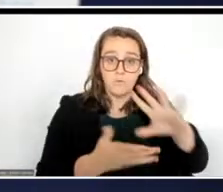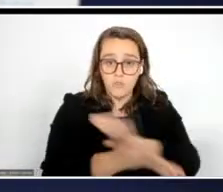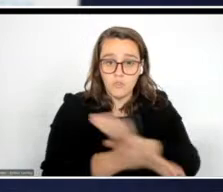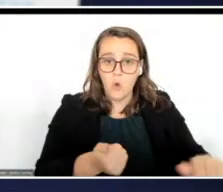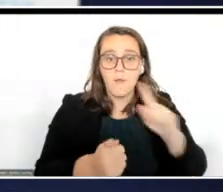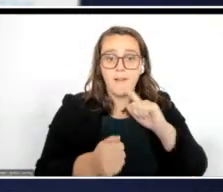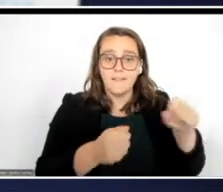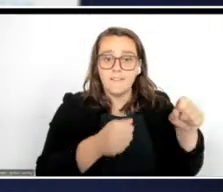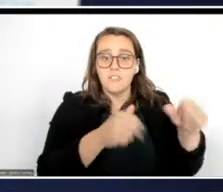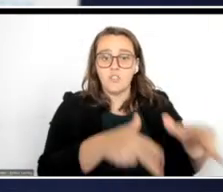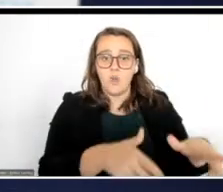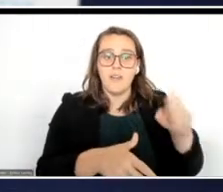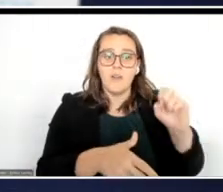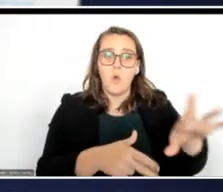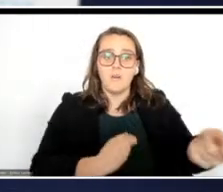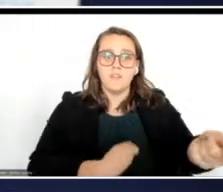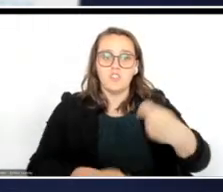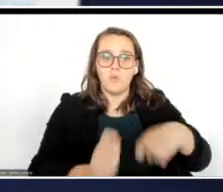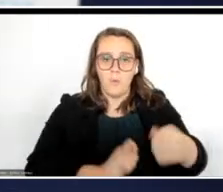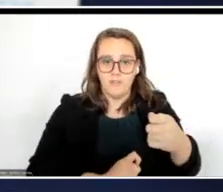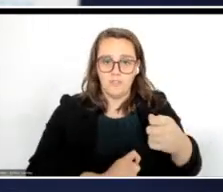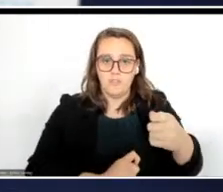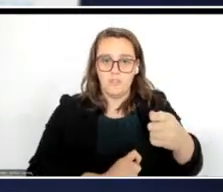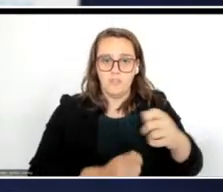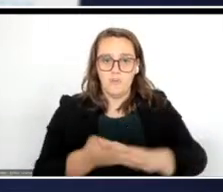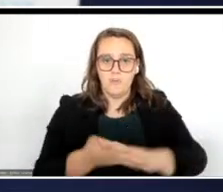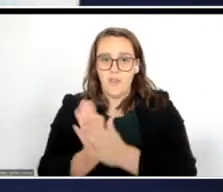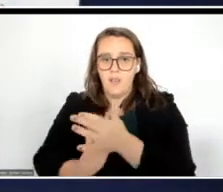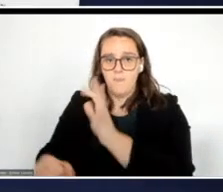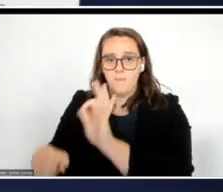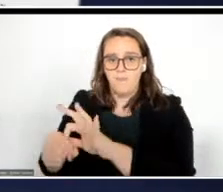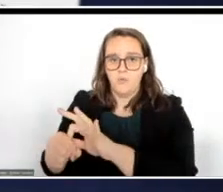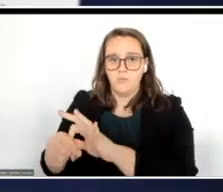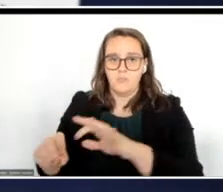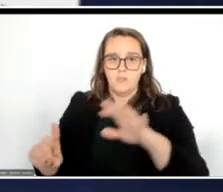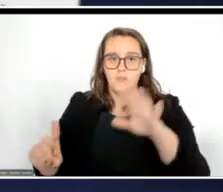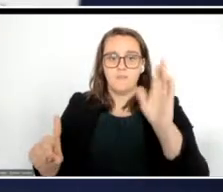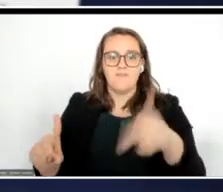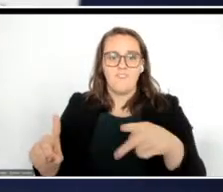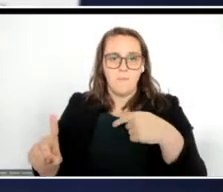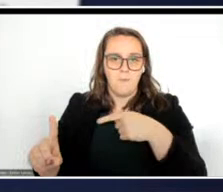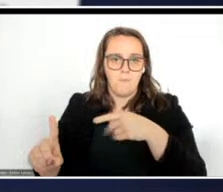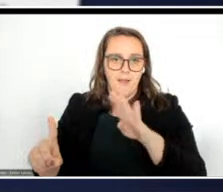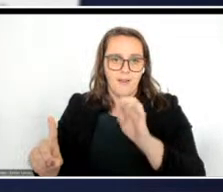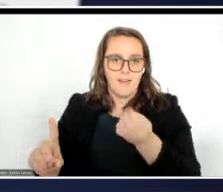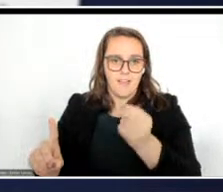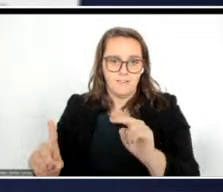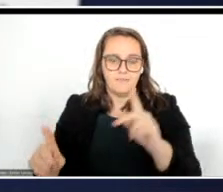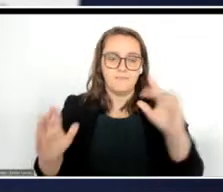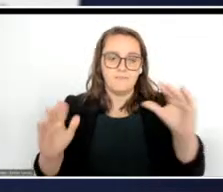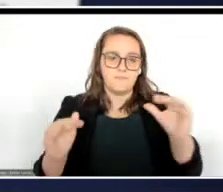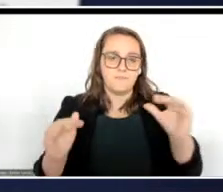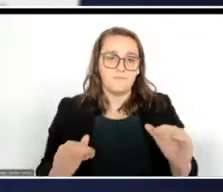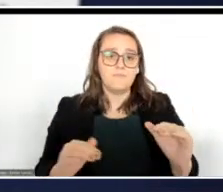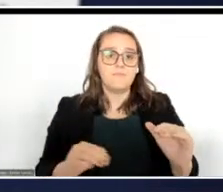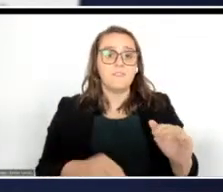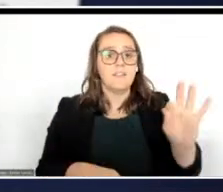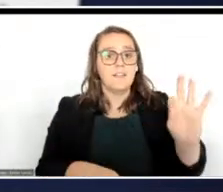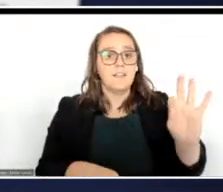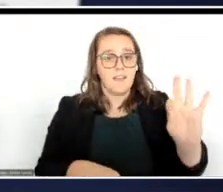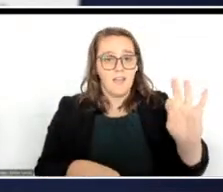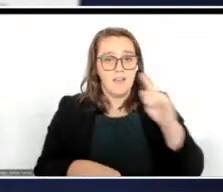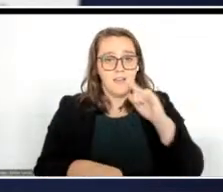President Biden." A federal judge in Michigan sanctioned 9 attorneys, including Sidney Powell, for making